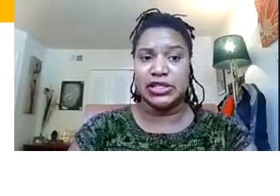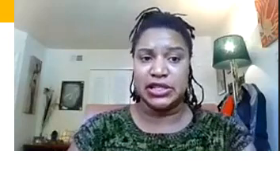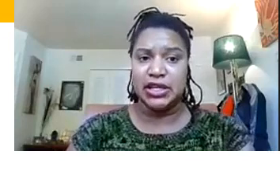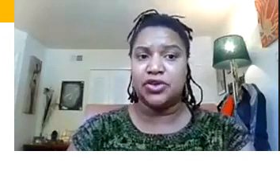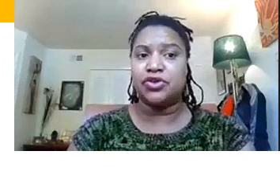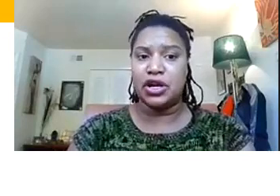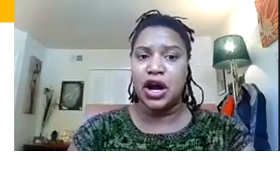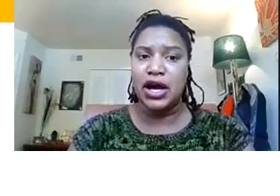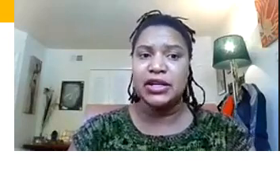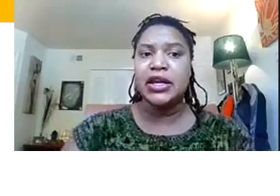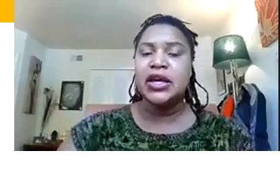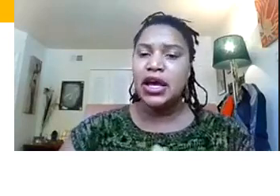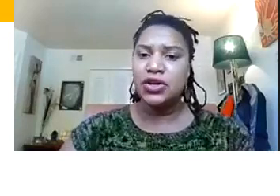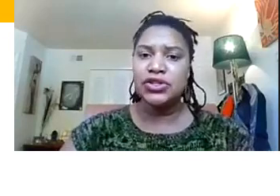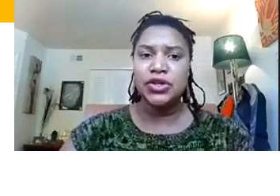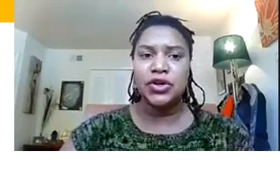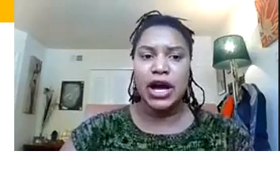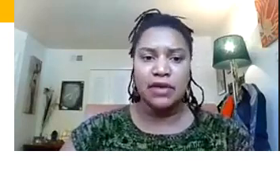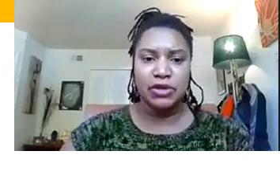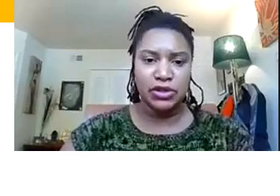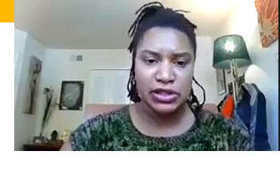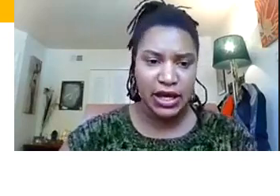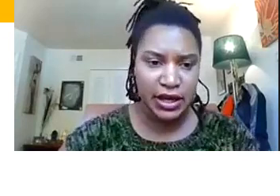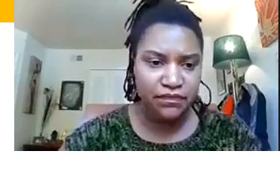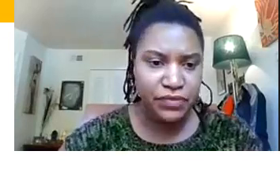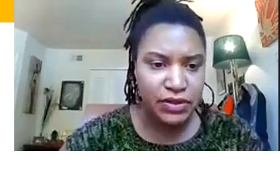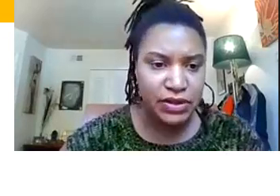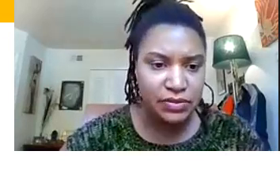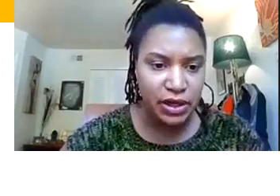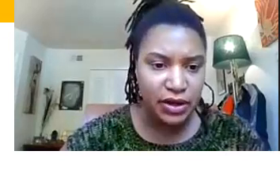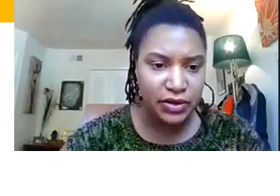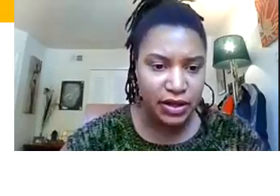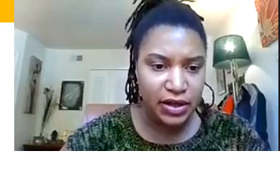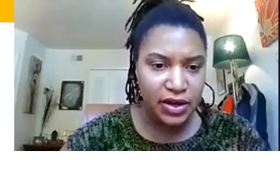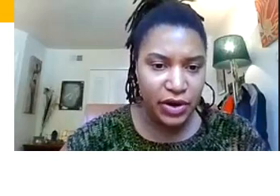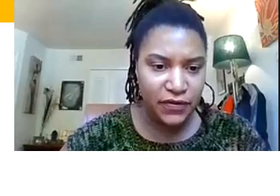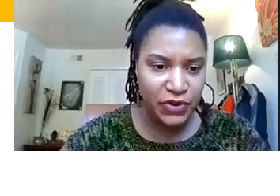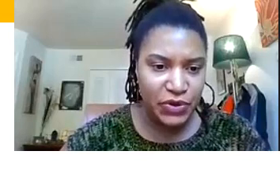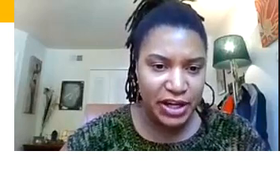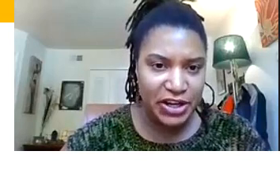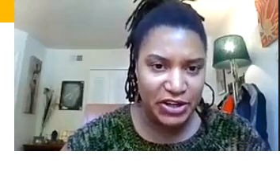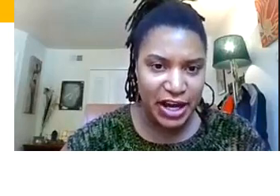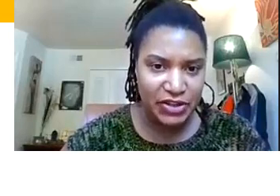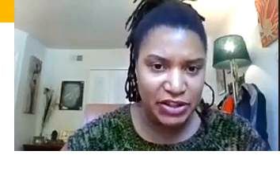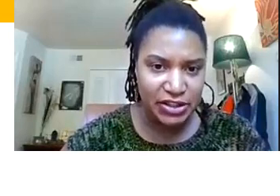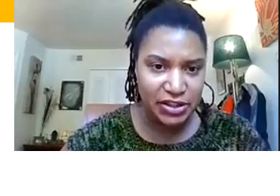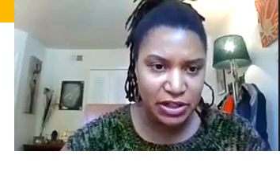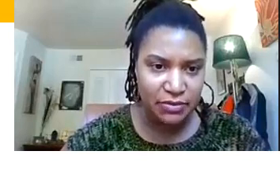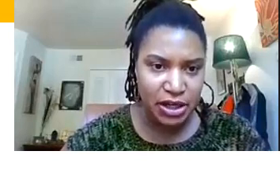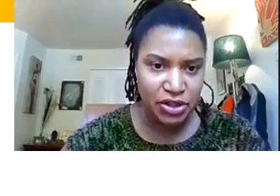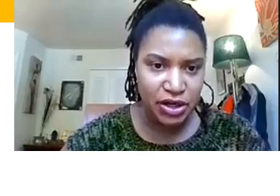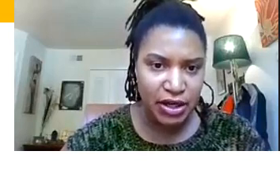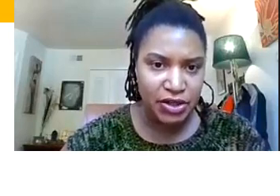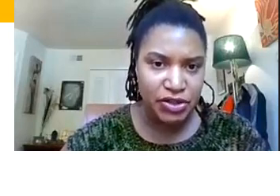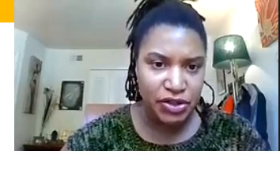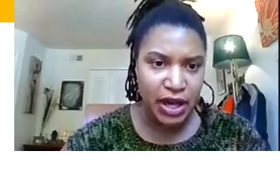booster is needed or not. And also, it looks like, excuse me here, quite a few in here now. So I just wanted to